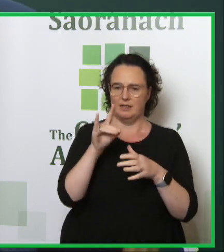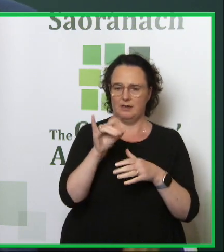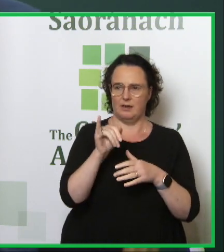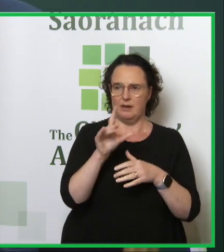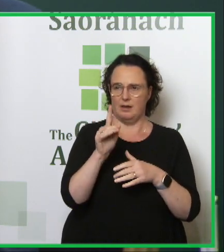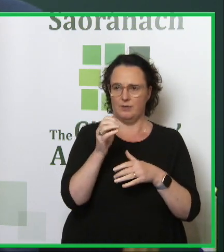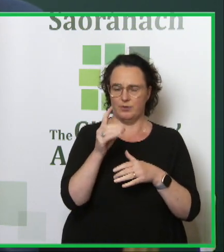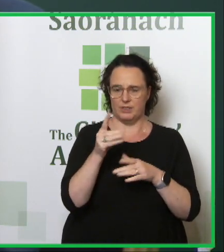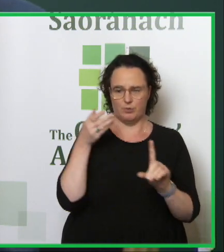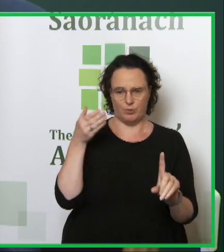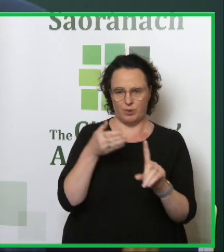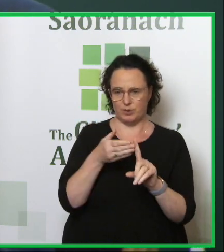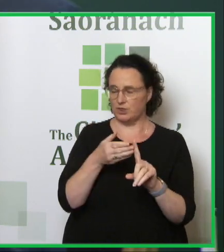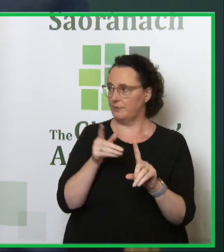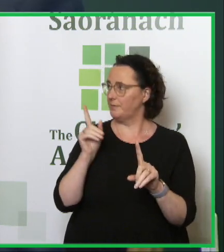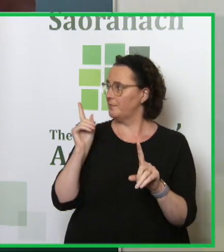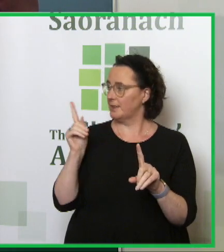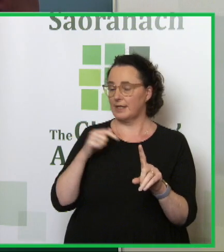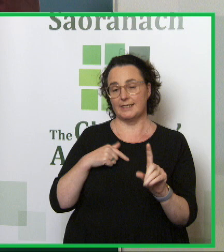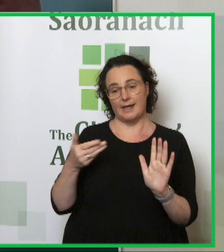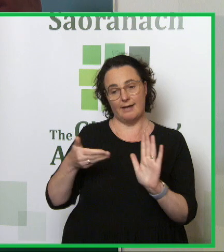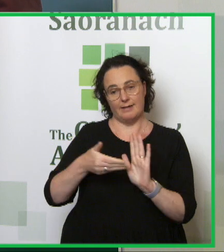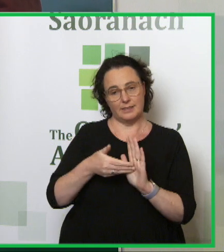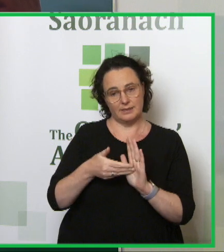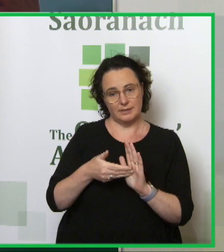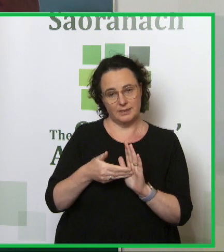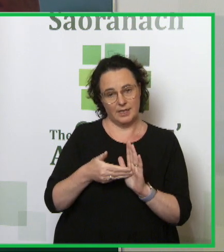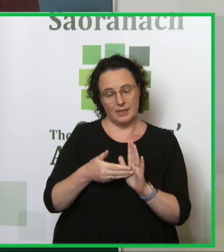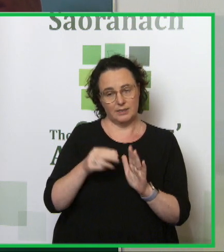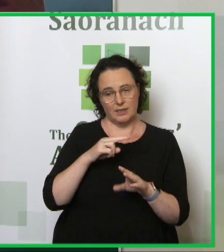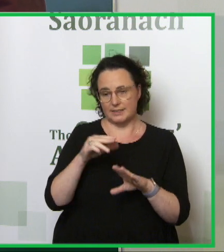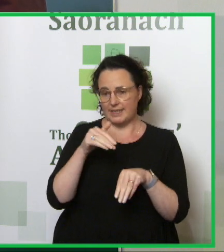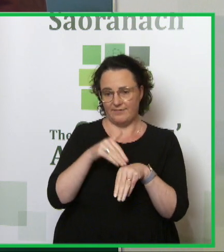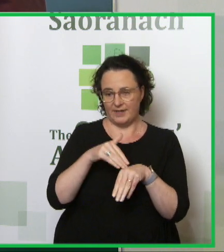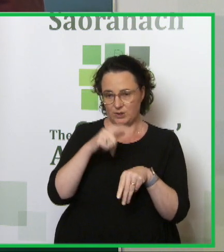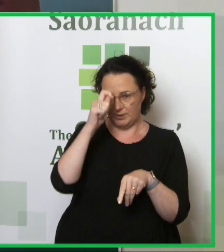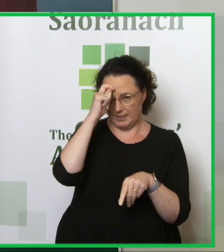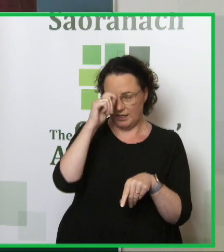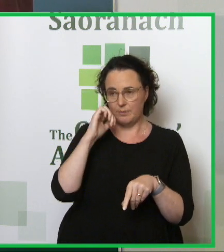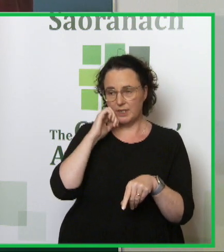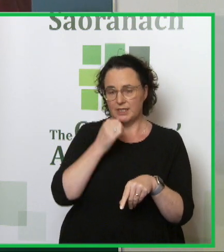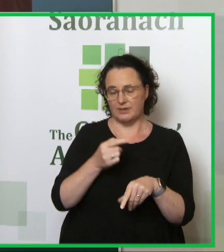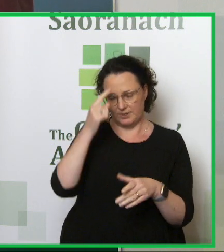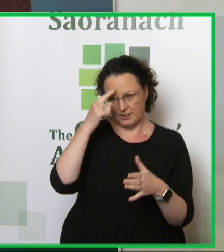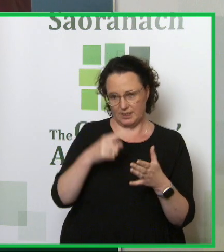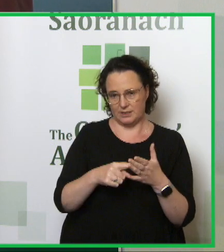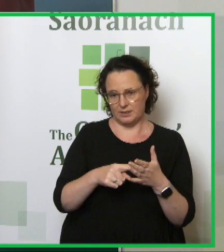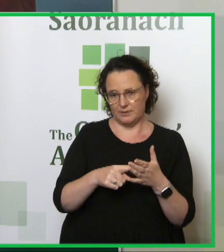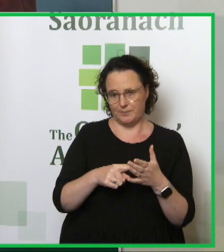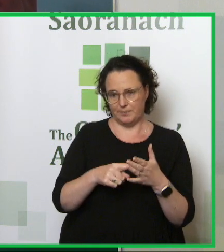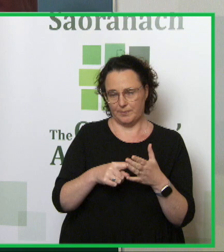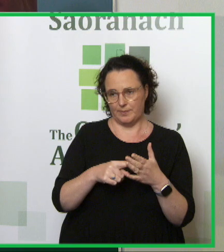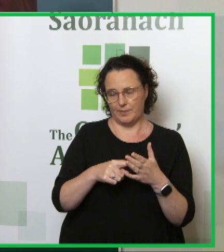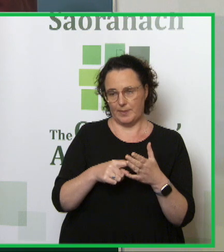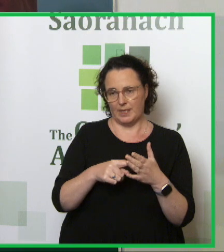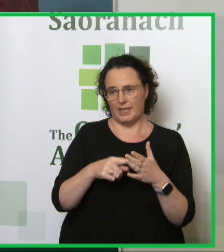point I would make to add to that, it actually doesn't have the effect you think it has. Because if we took status quo off the